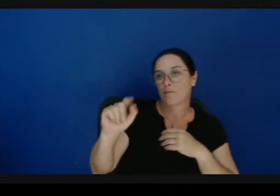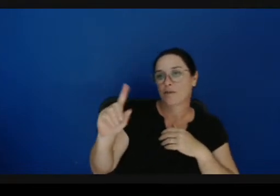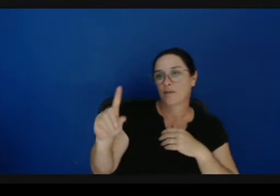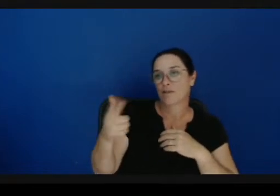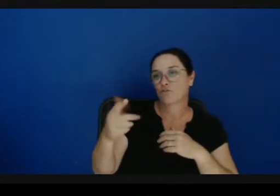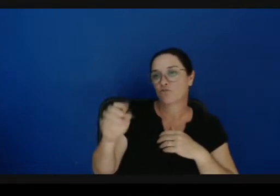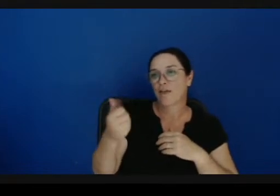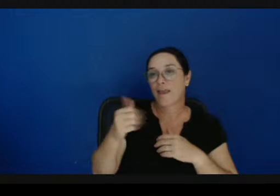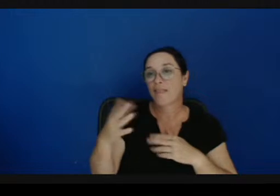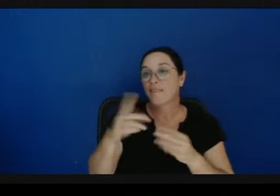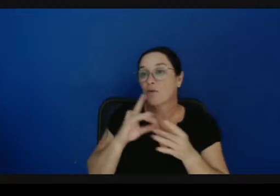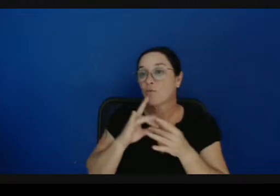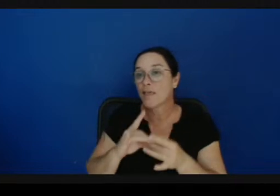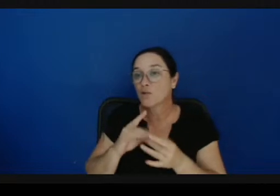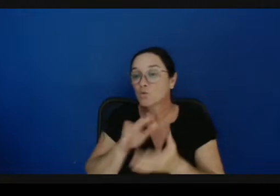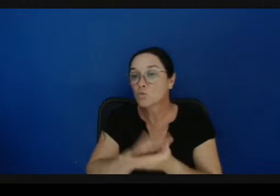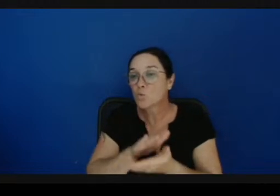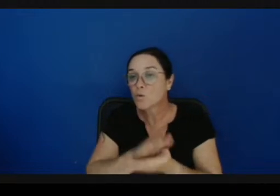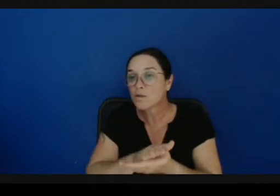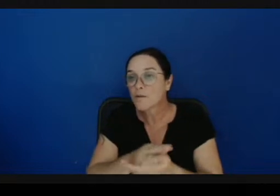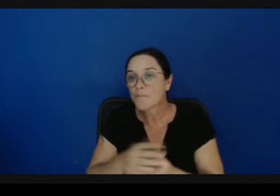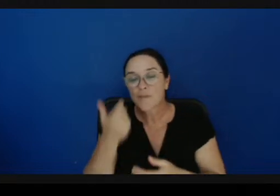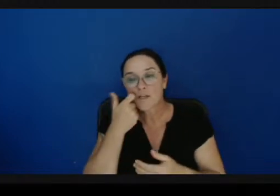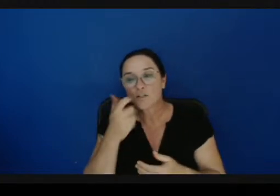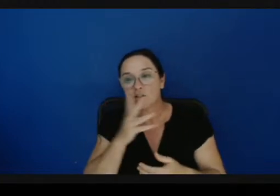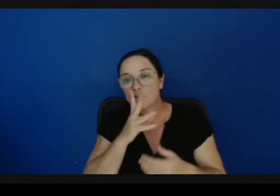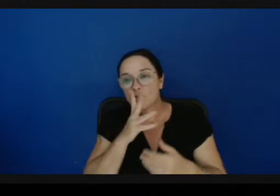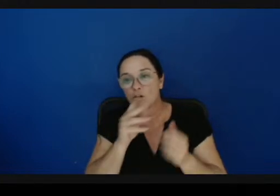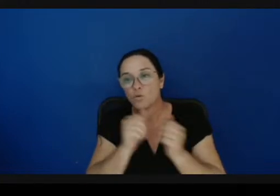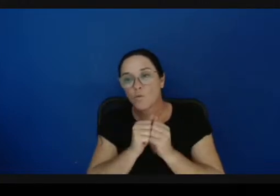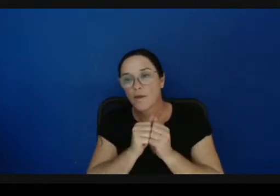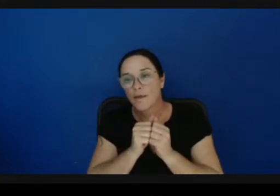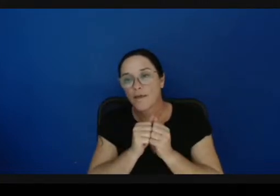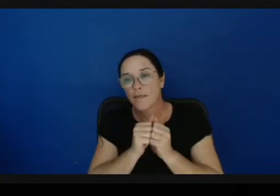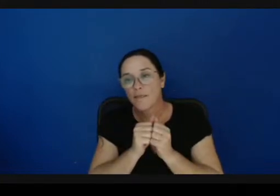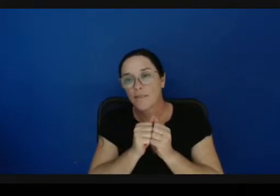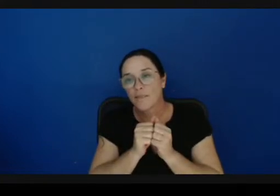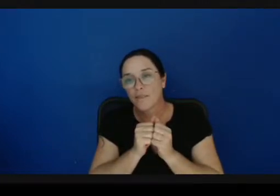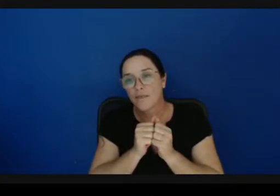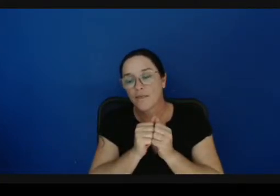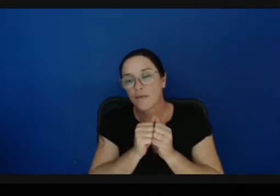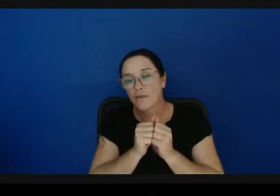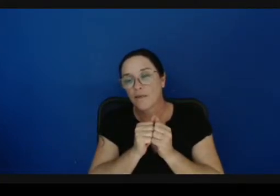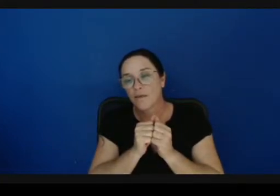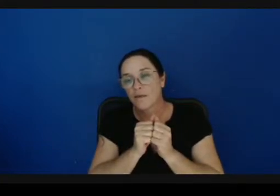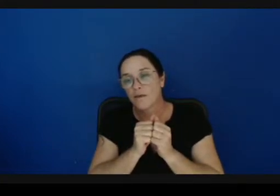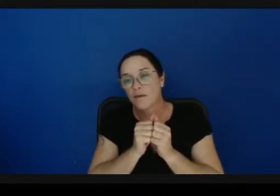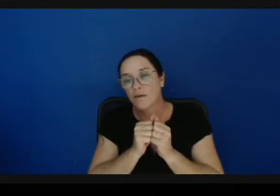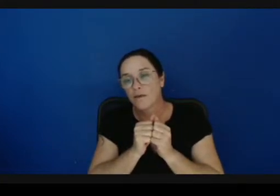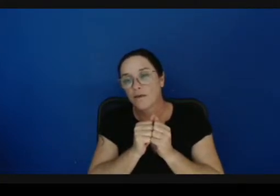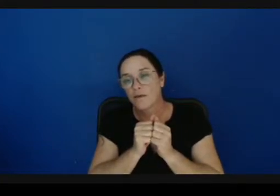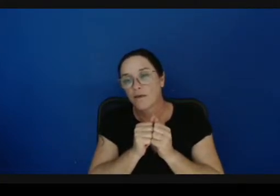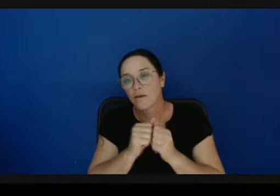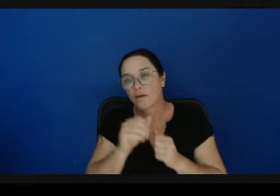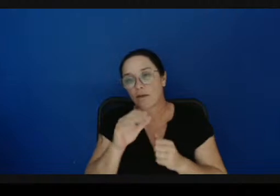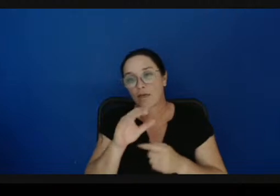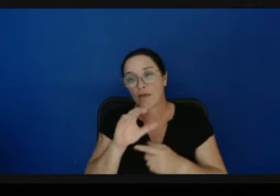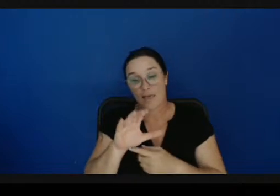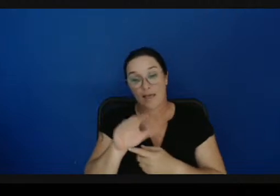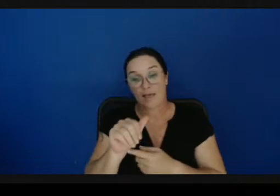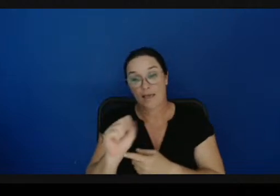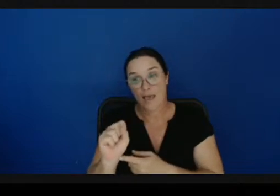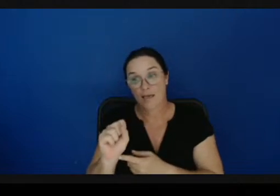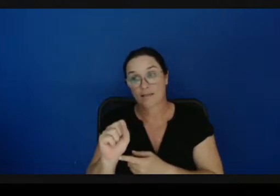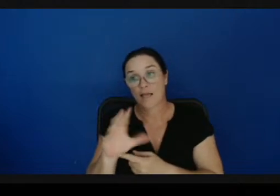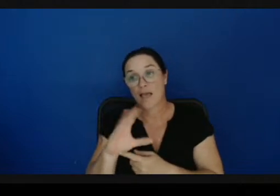schools? Just talked to, let's see, one of the CASs, and they're